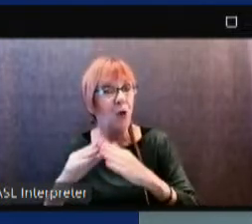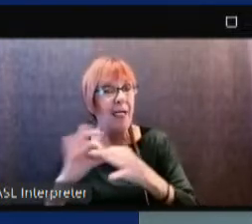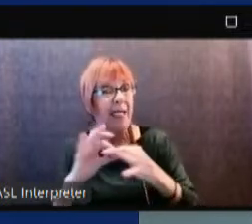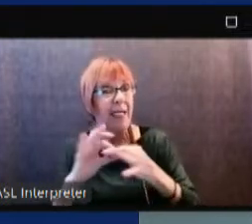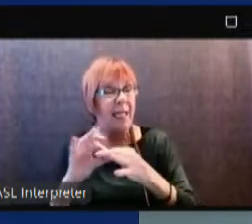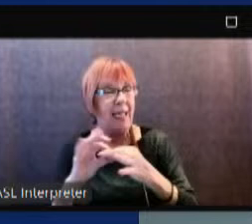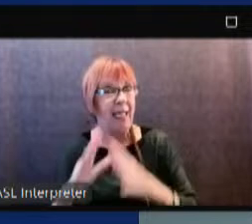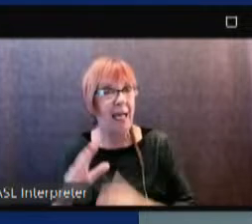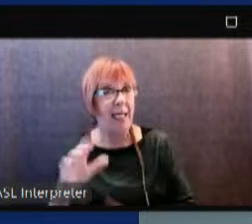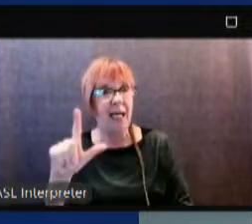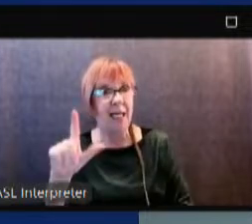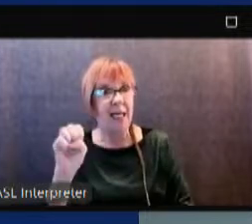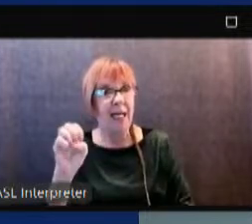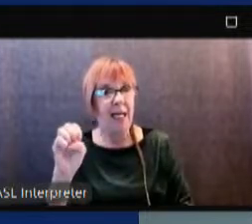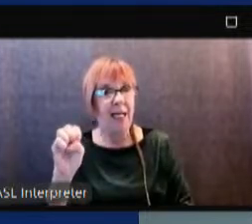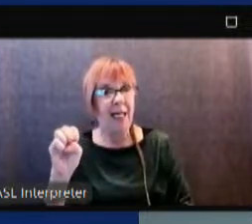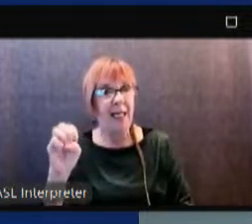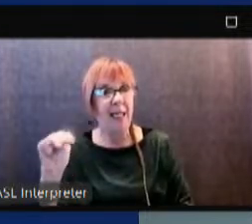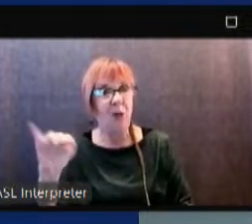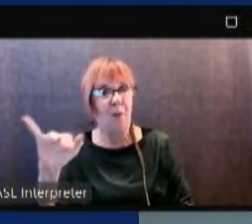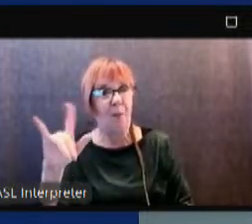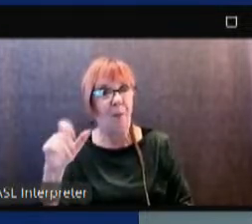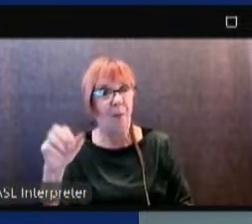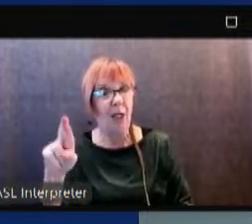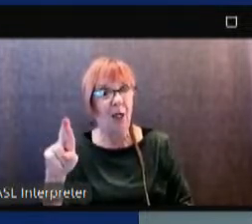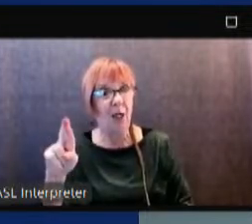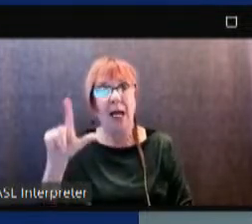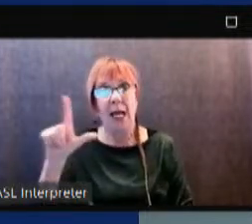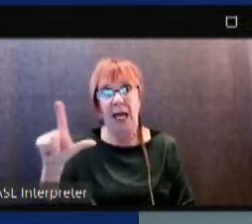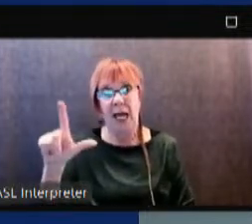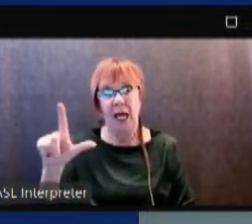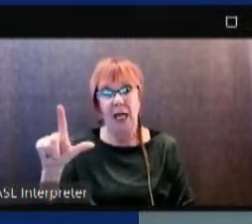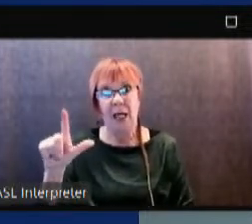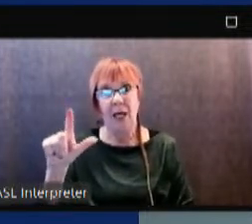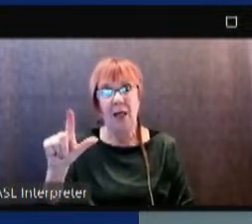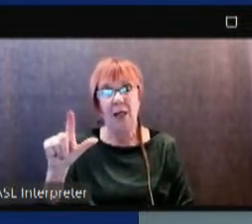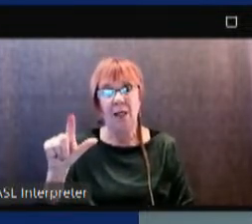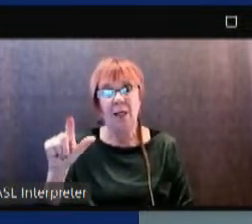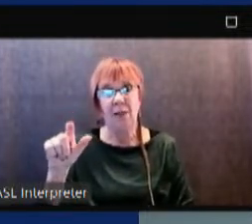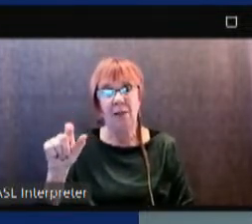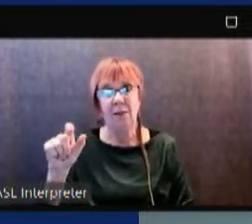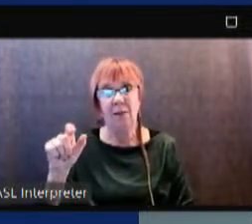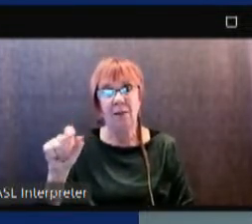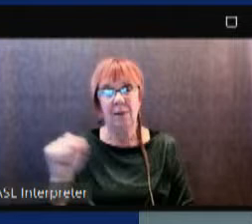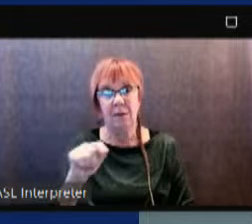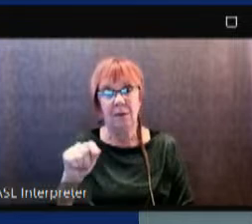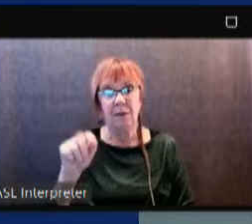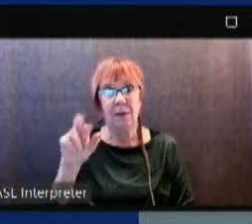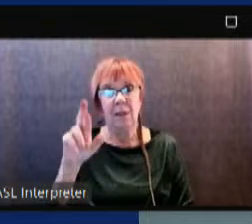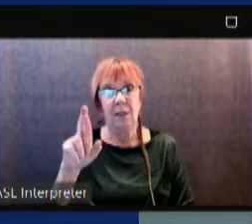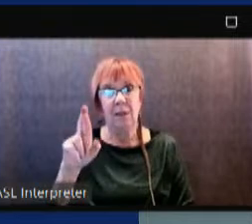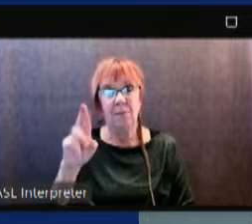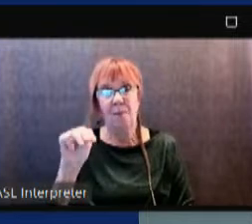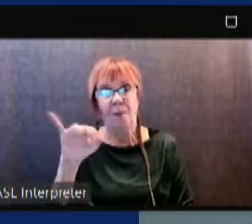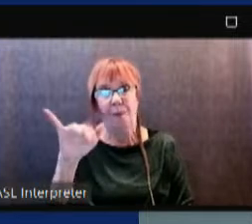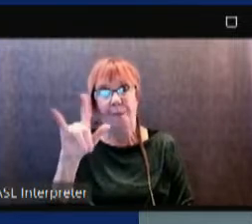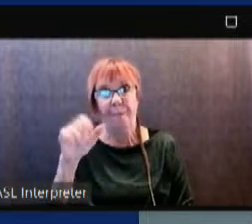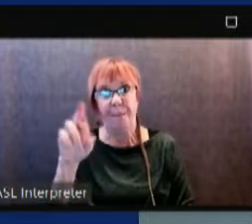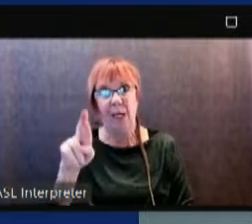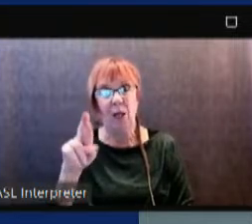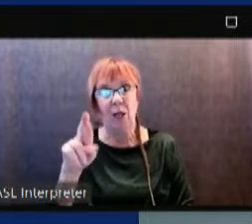interest in adding sidewalks in your community. Lee's email is L for Lee, last name Miller, MILLER, at